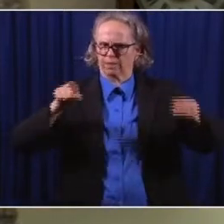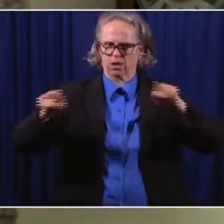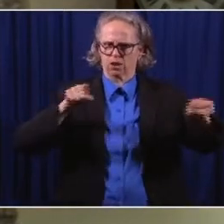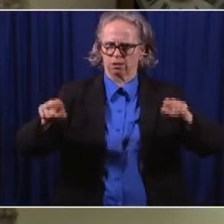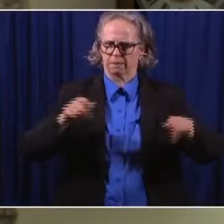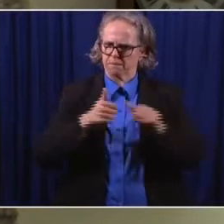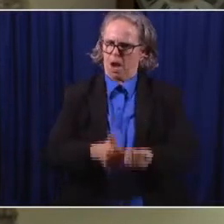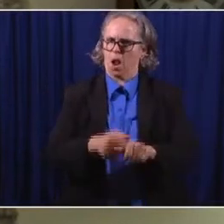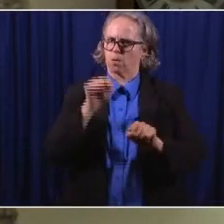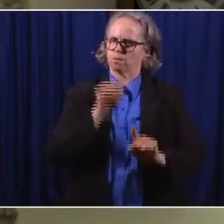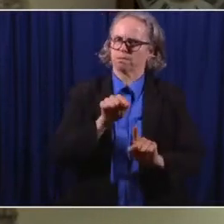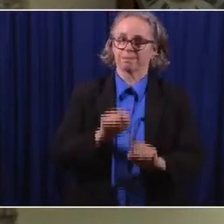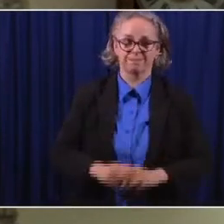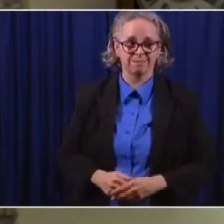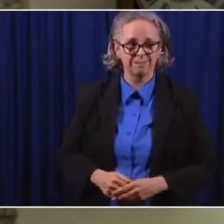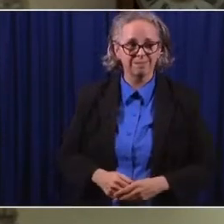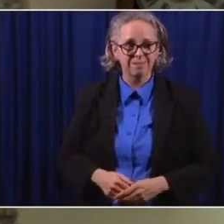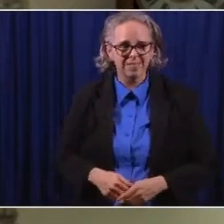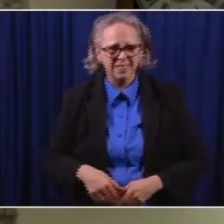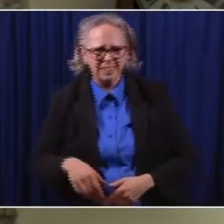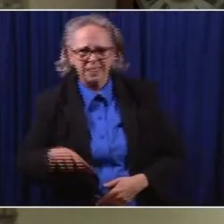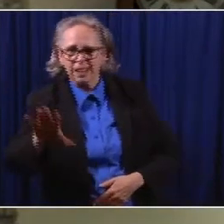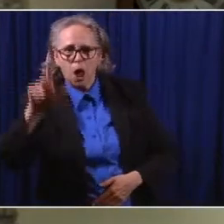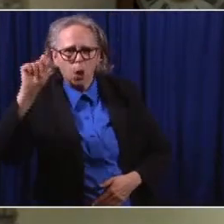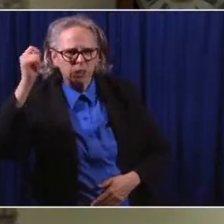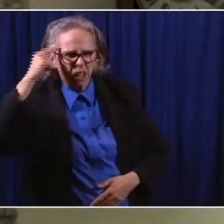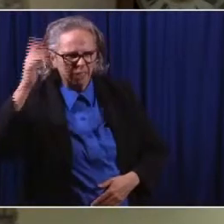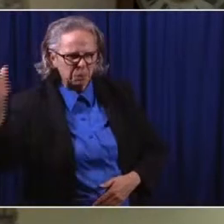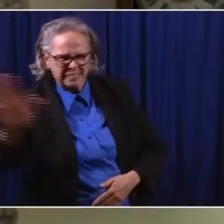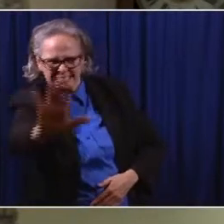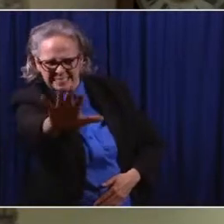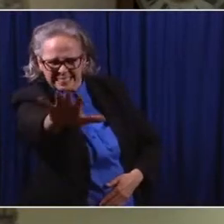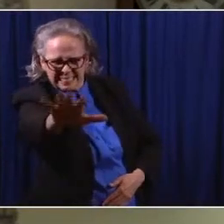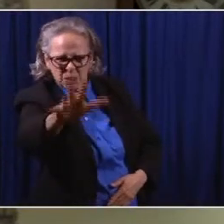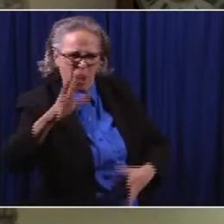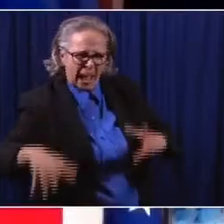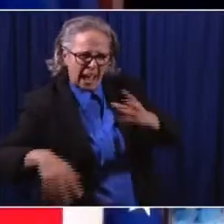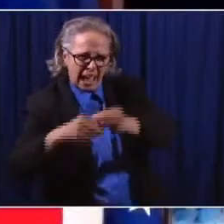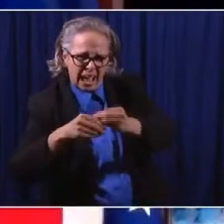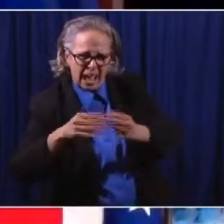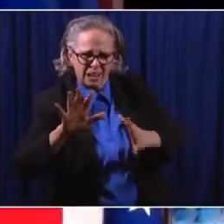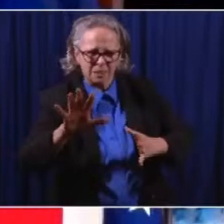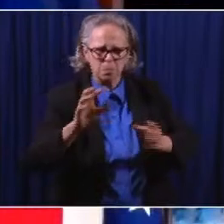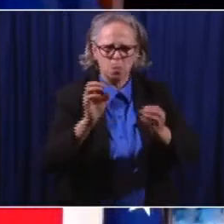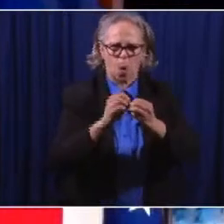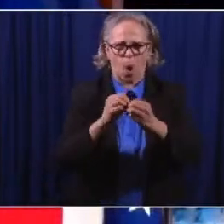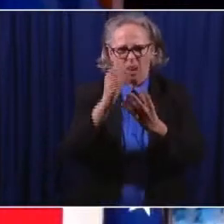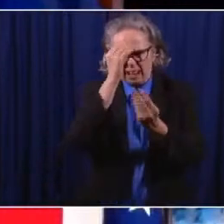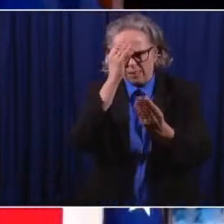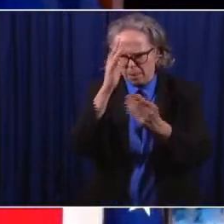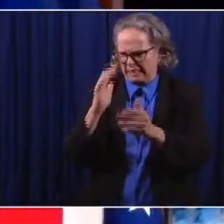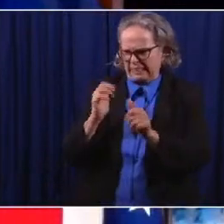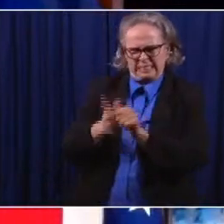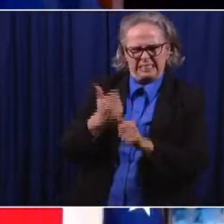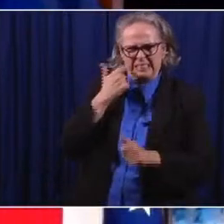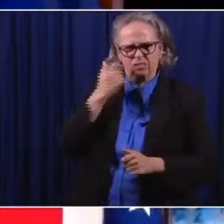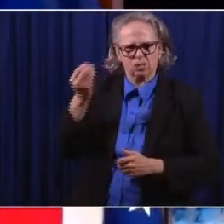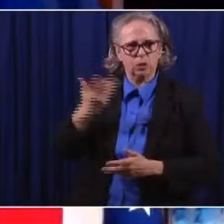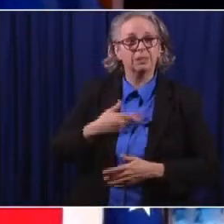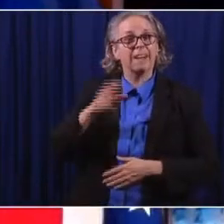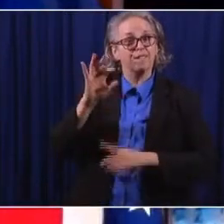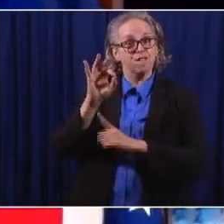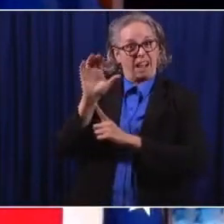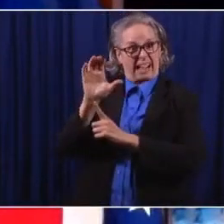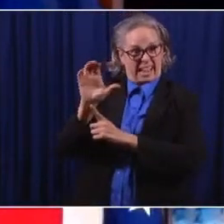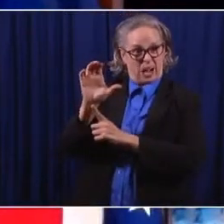Governor, just an update on the last question regarding the Franklin County 100 cases